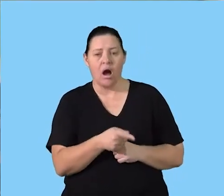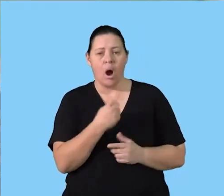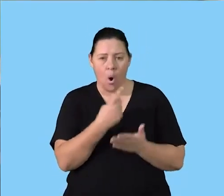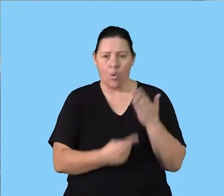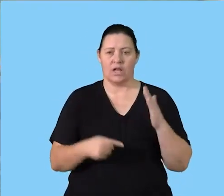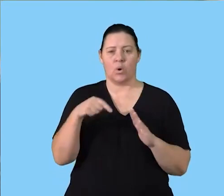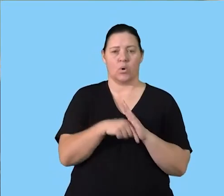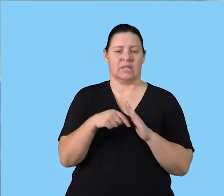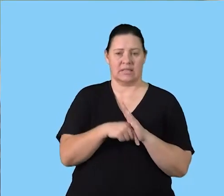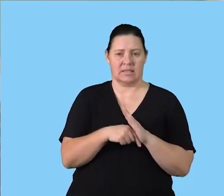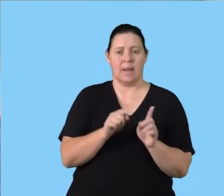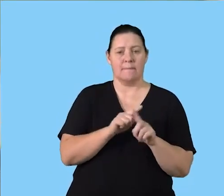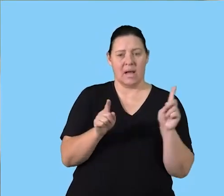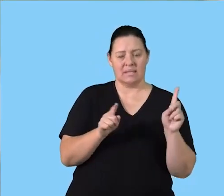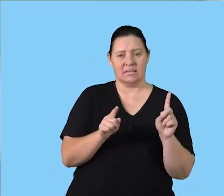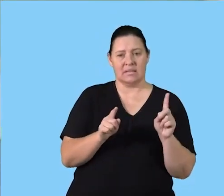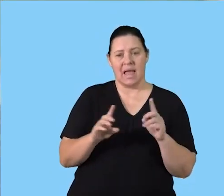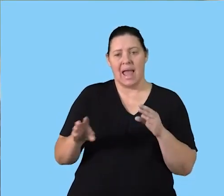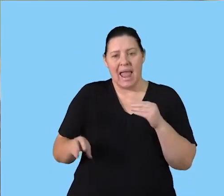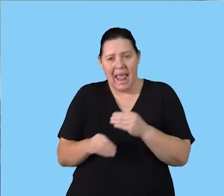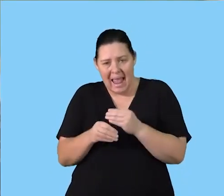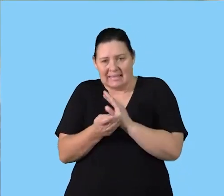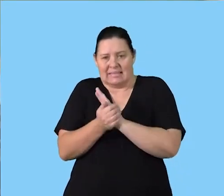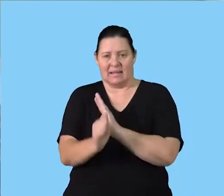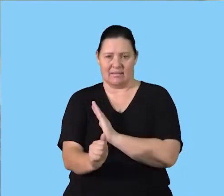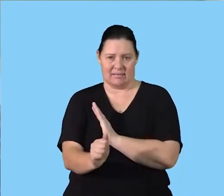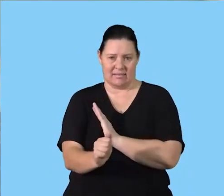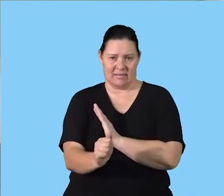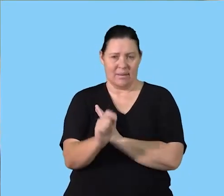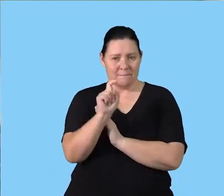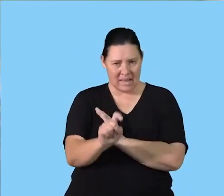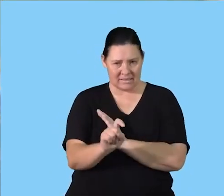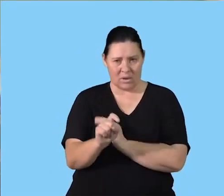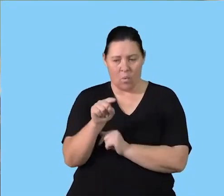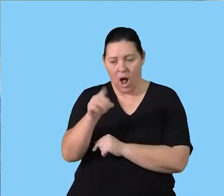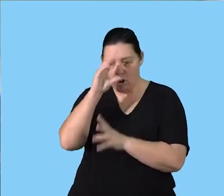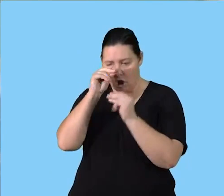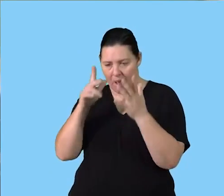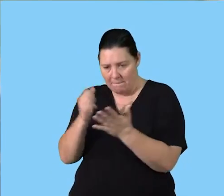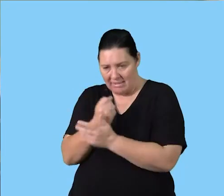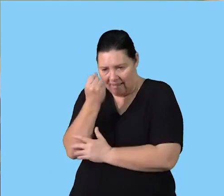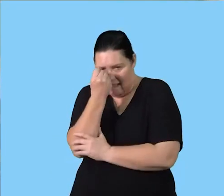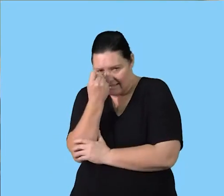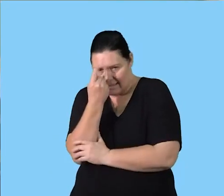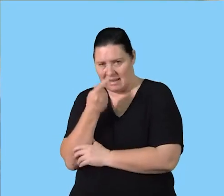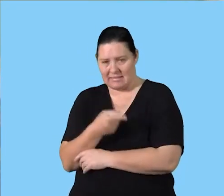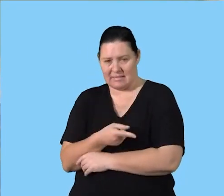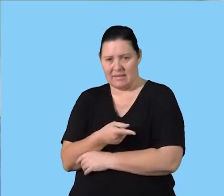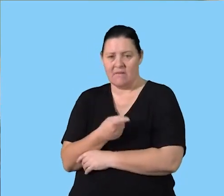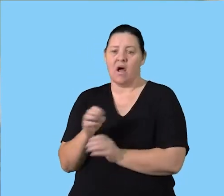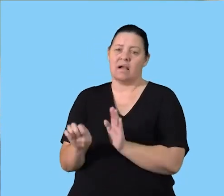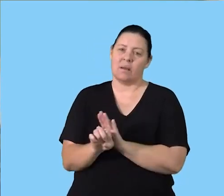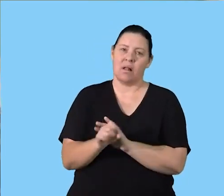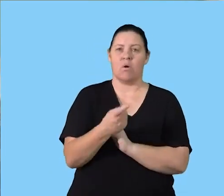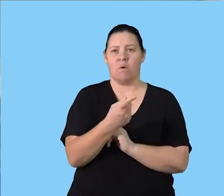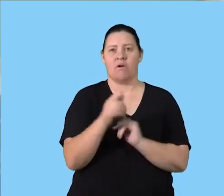the content, but we need to add the skills in terms of assisting the learners to understand. For example, when it comes